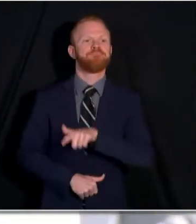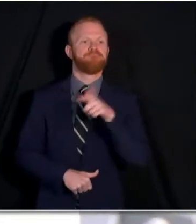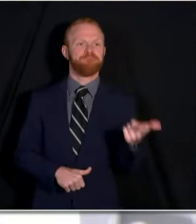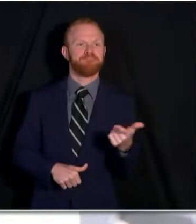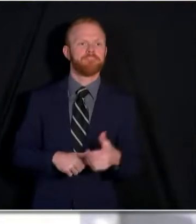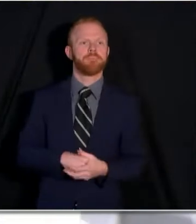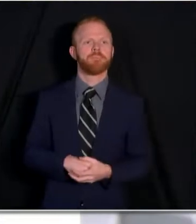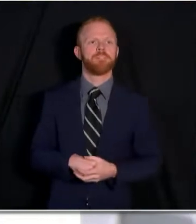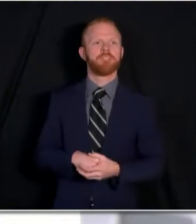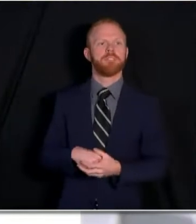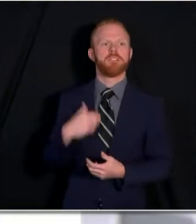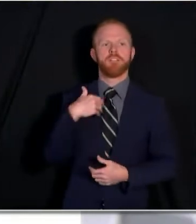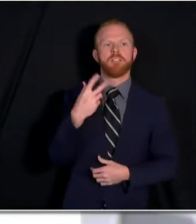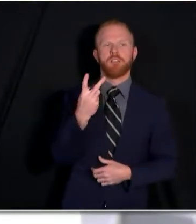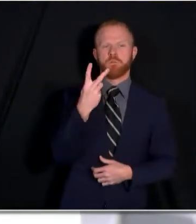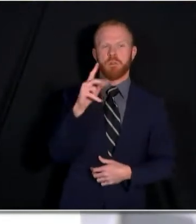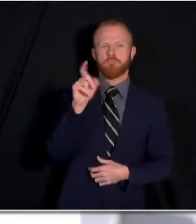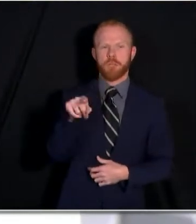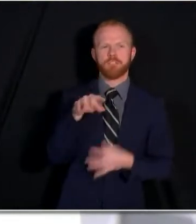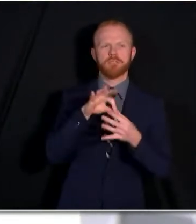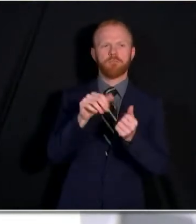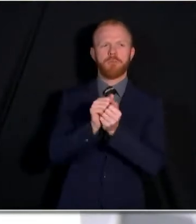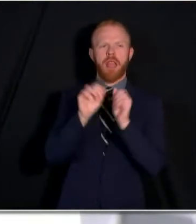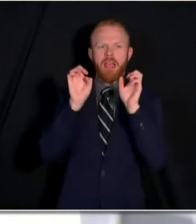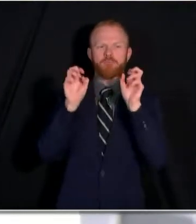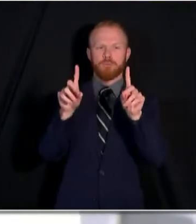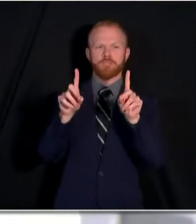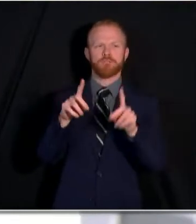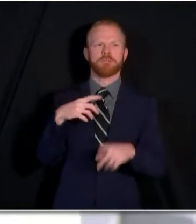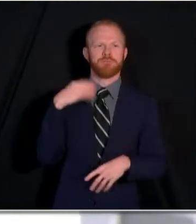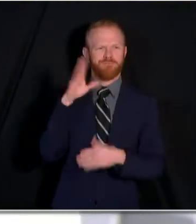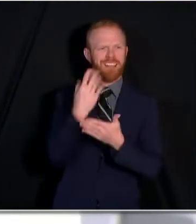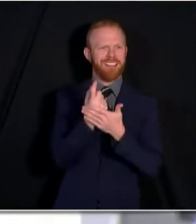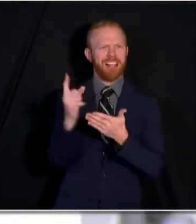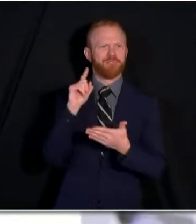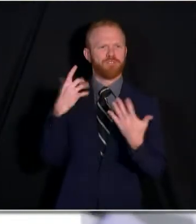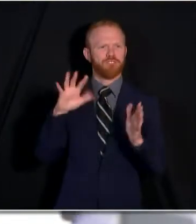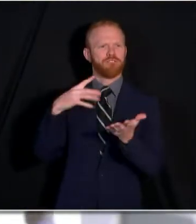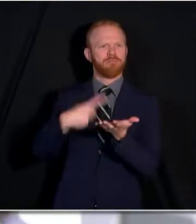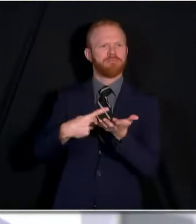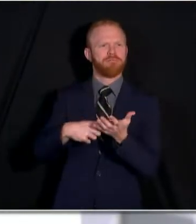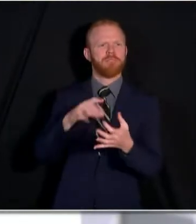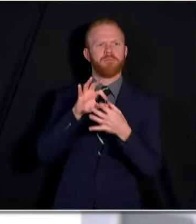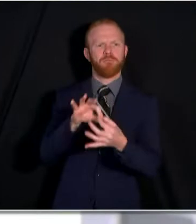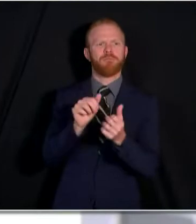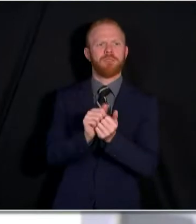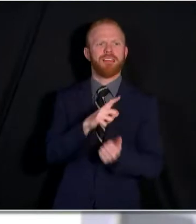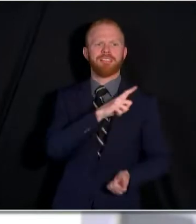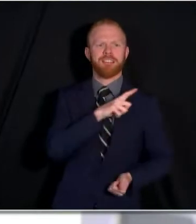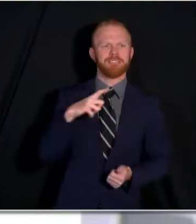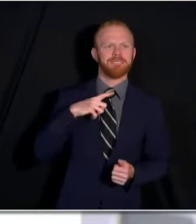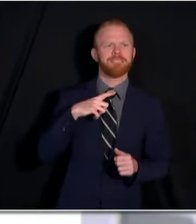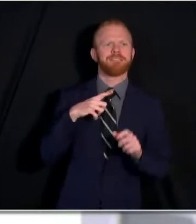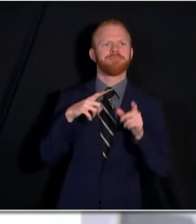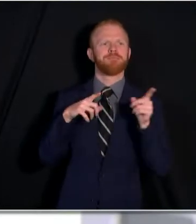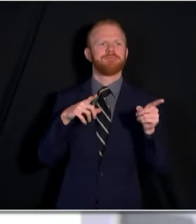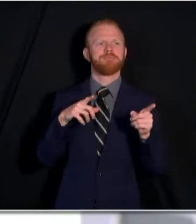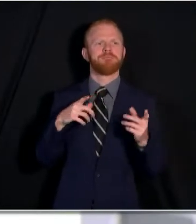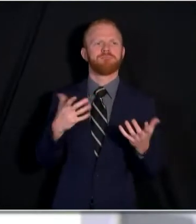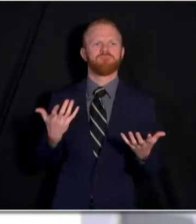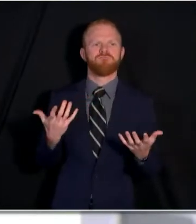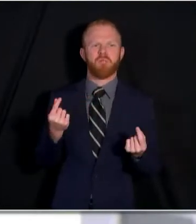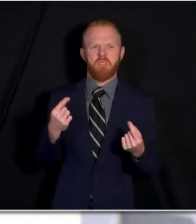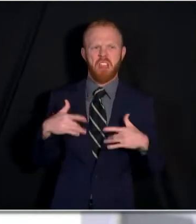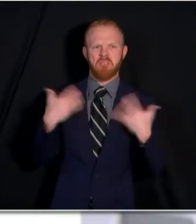education. Number one, I know at the end of last week there was some talk about a possible deal with the legislature. Just looking for the latest on that. And number two, it seems